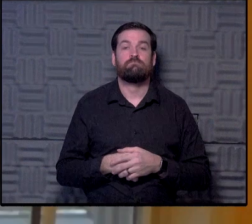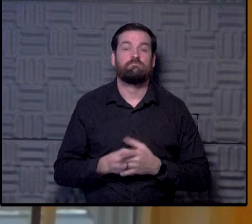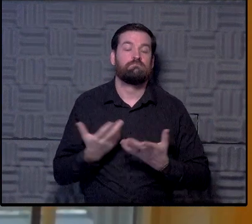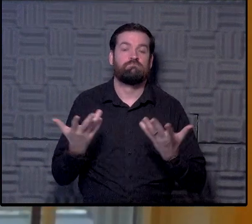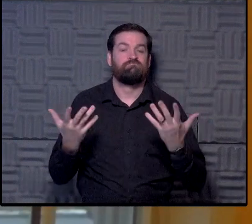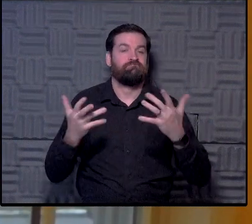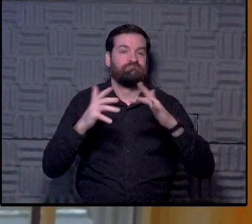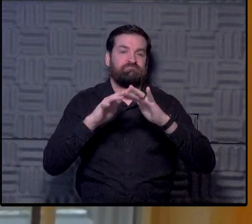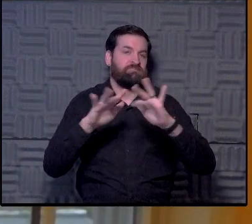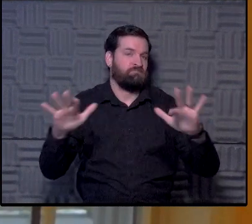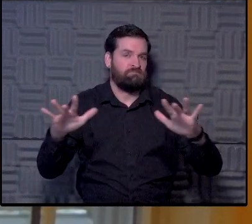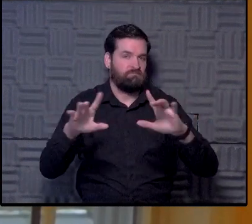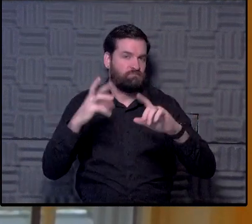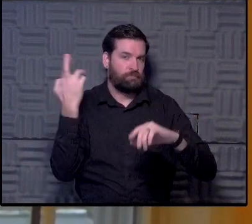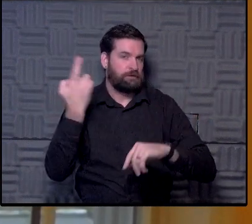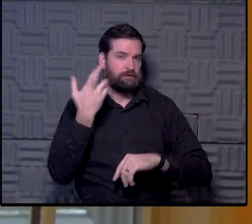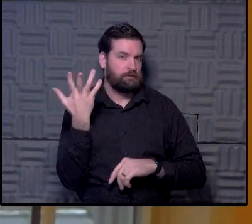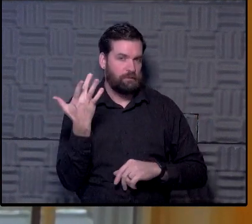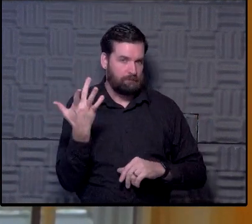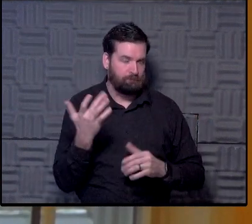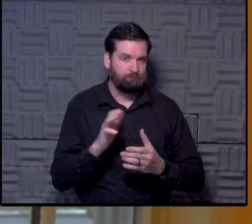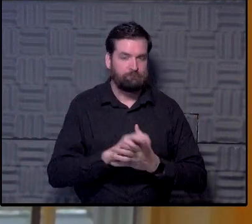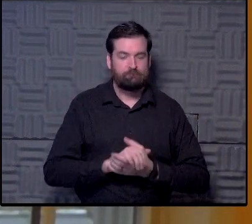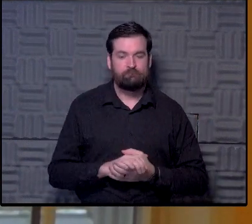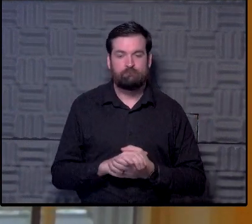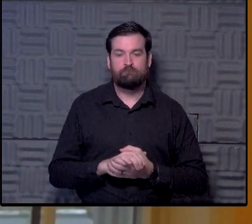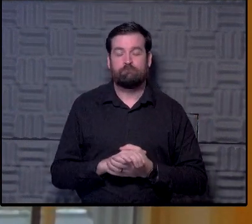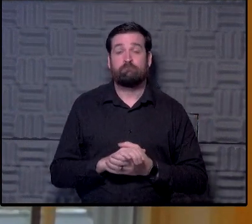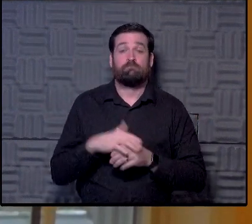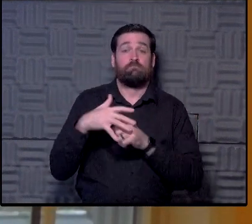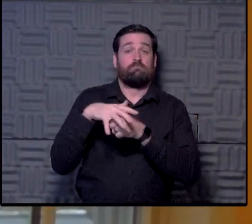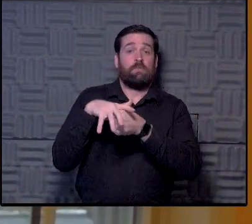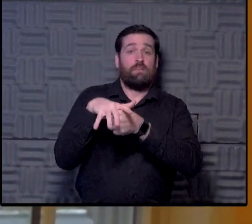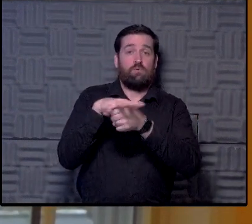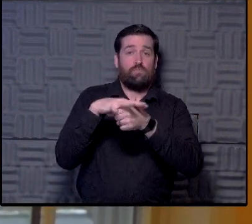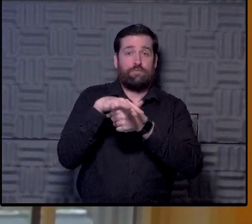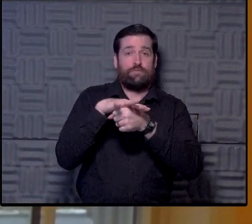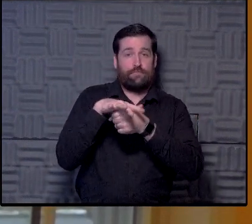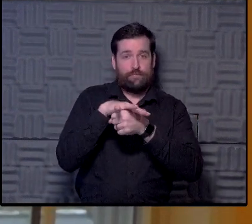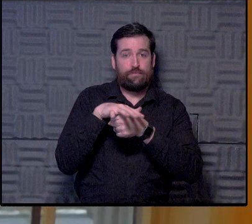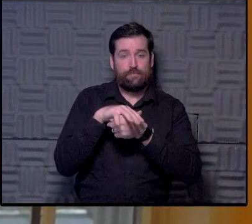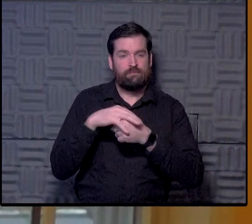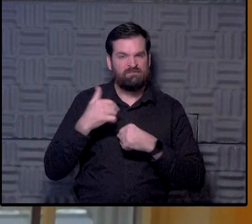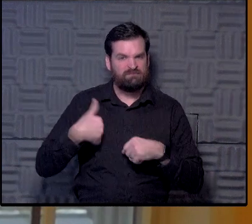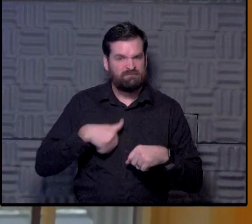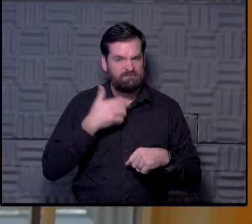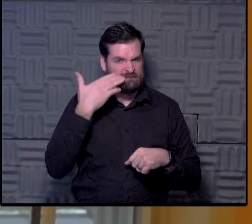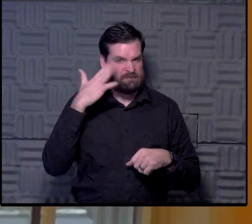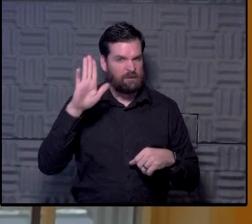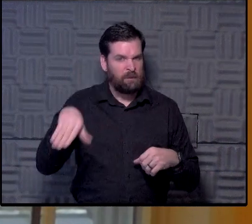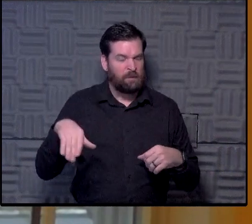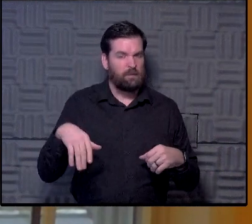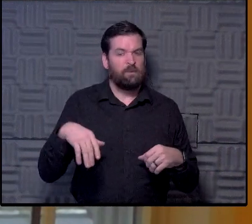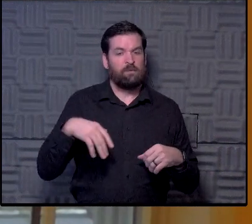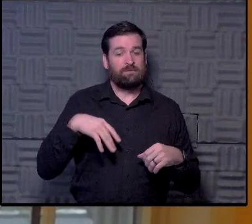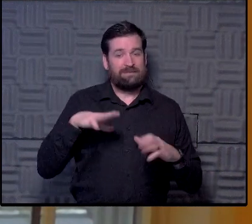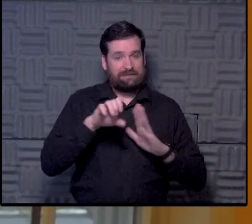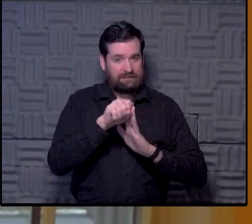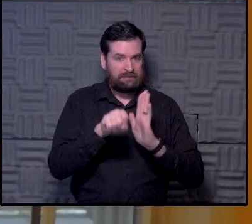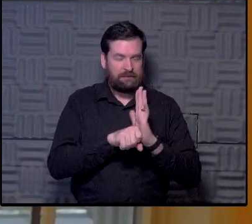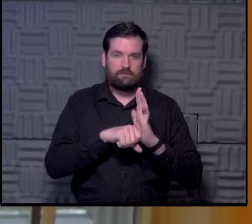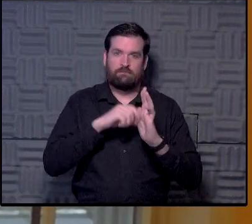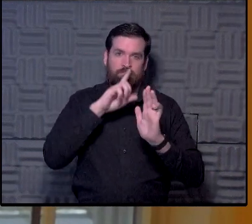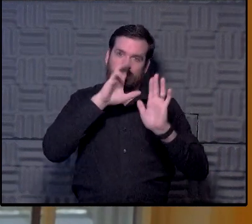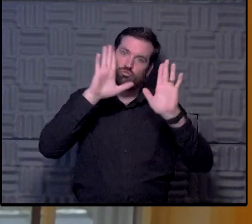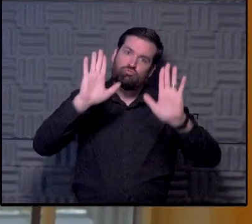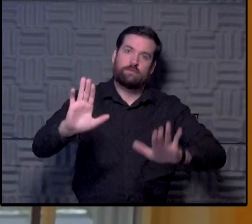a variety of different factors that go into that. Locally, we do know that our states are doing a really good